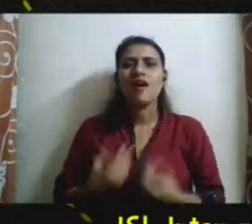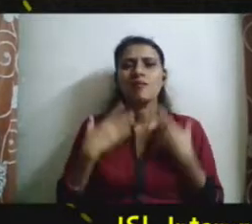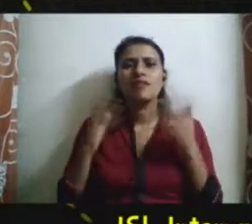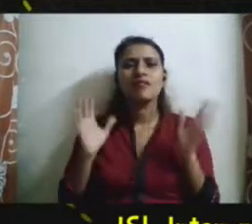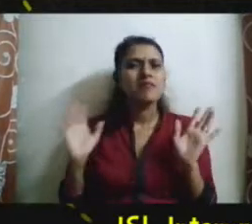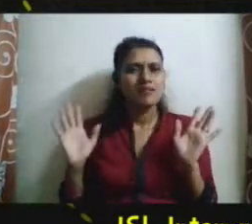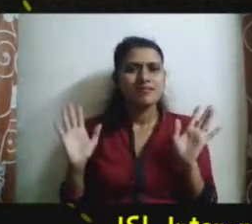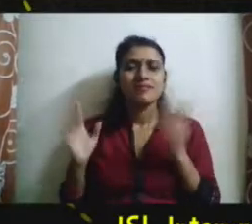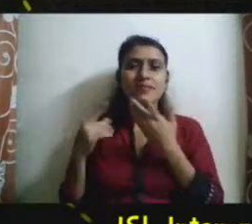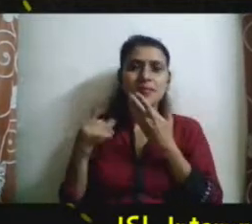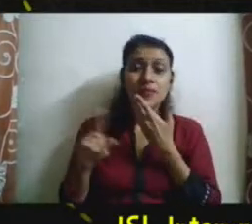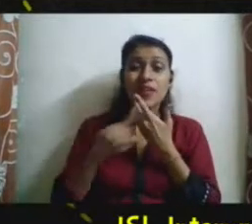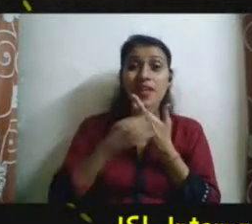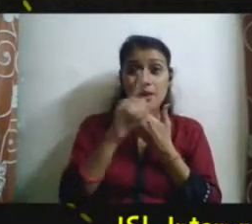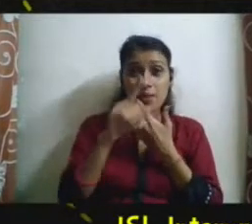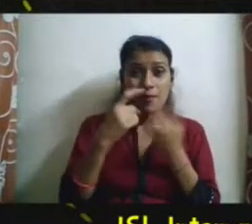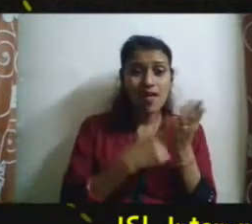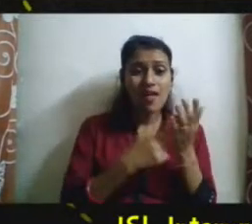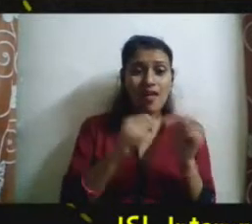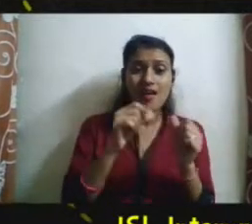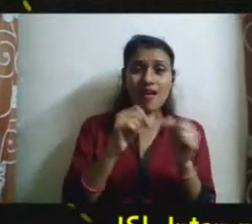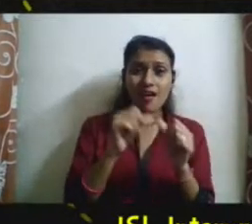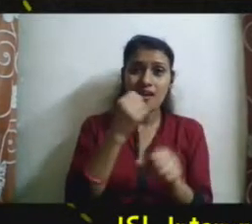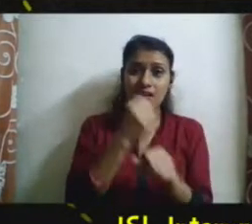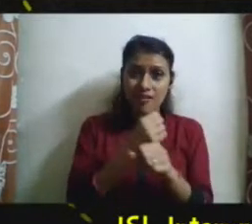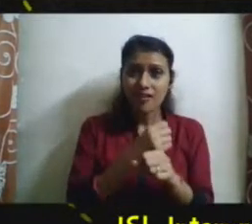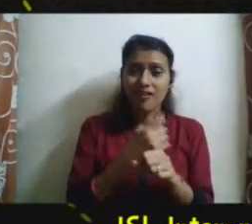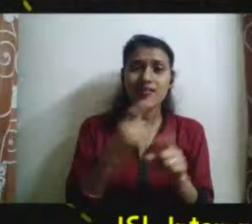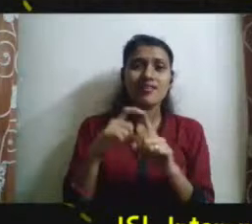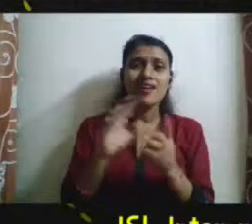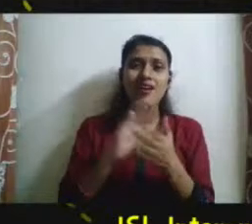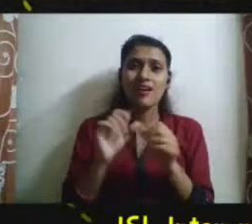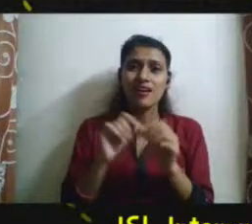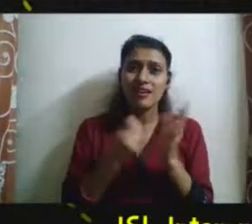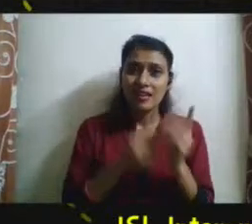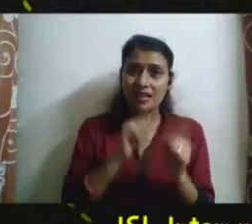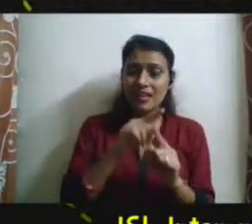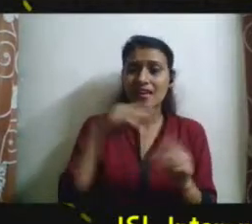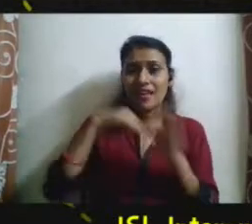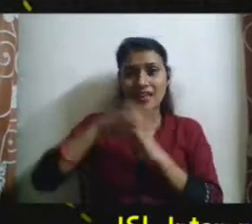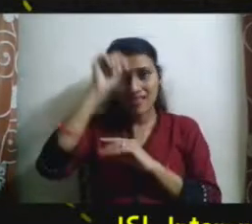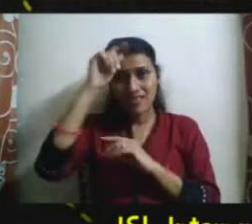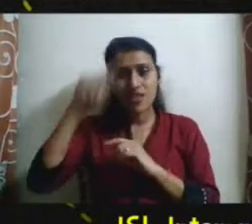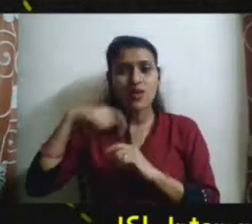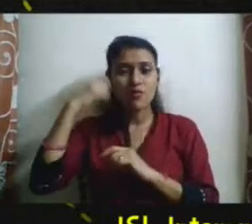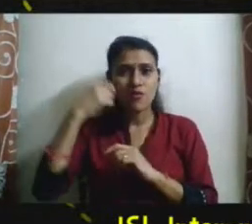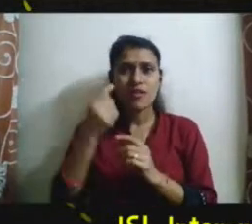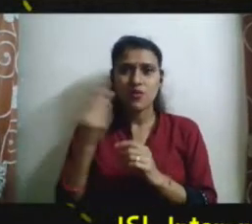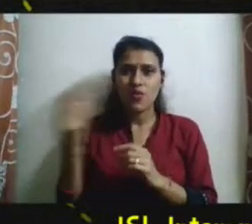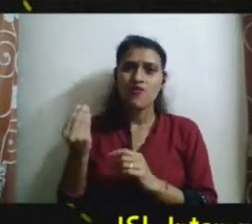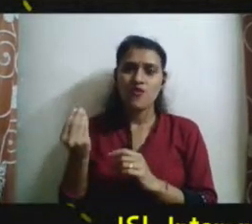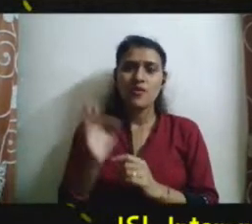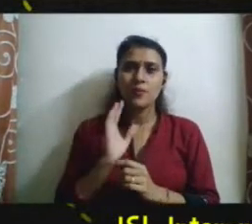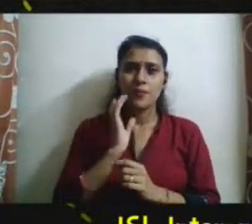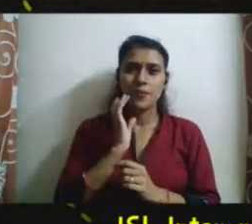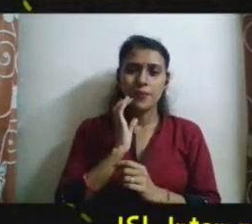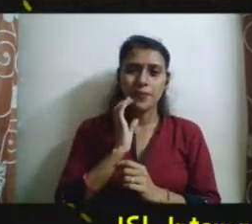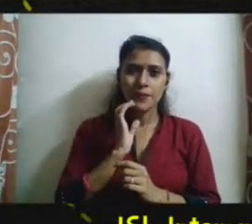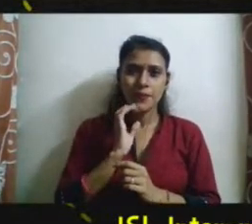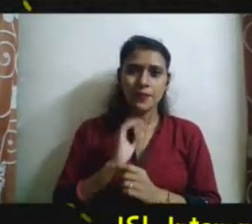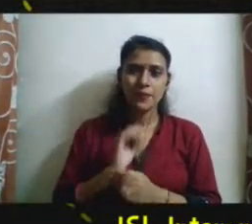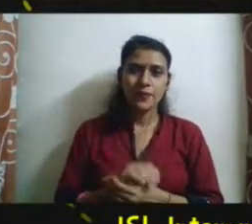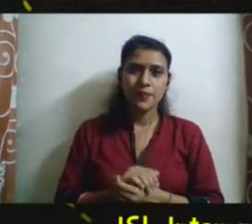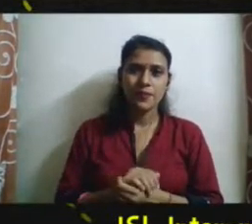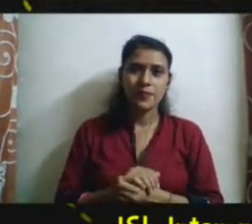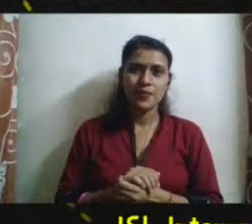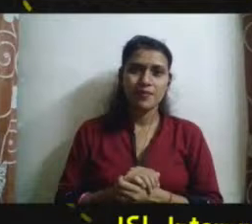also Ragdari compositions have come into Hindi film music. And in a sense, we